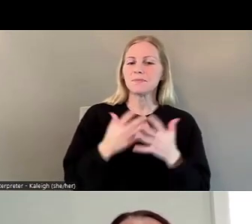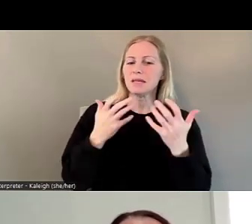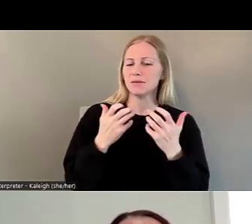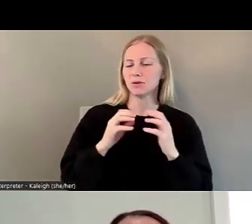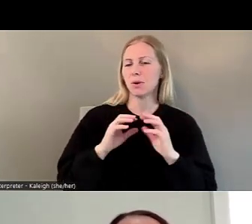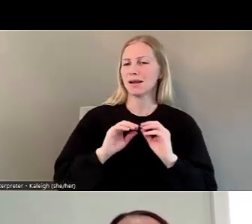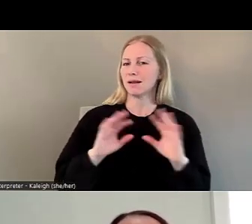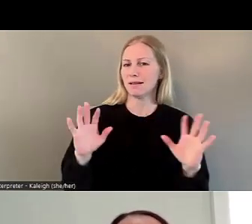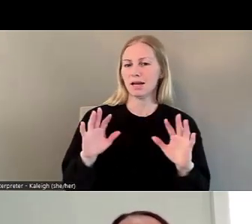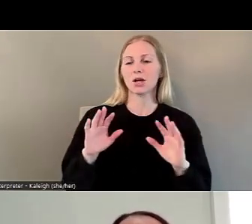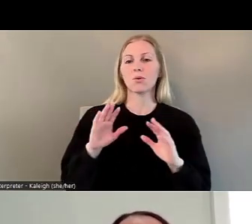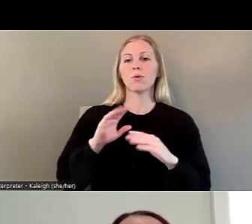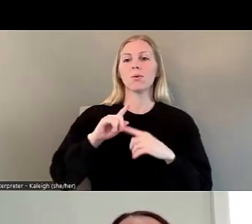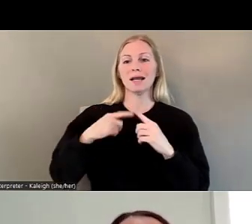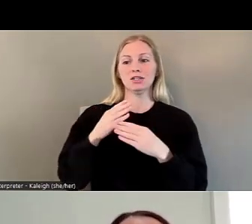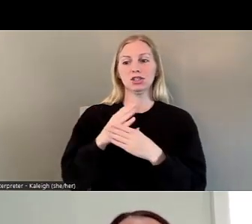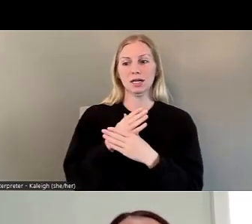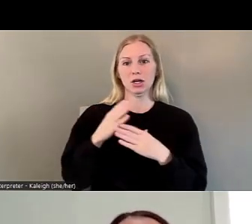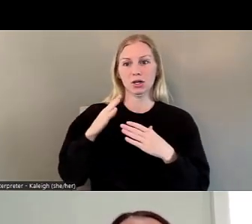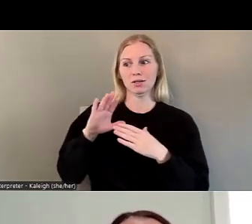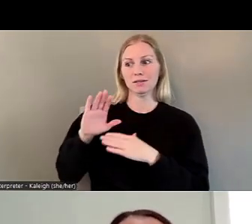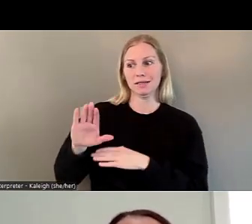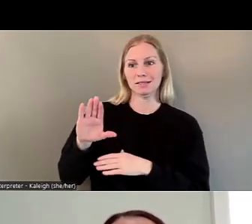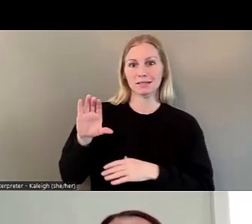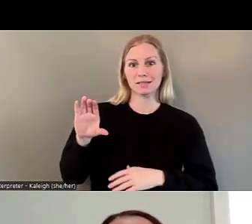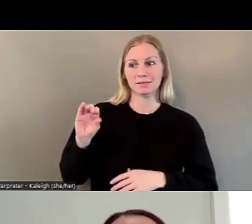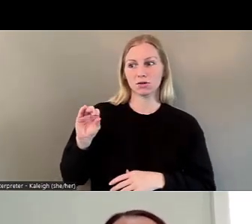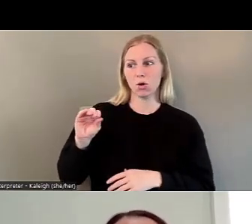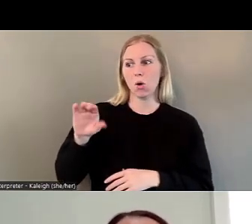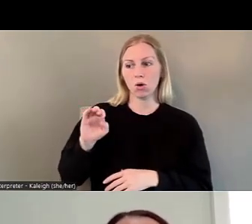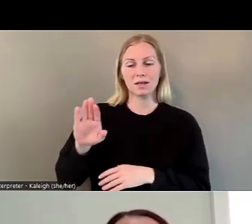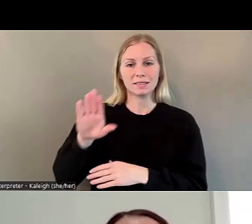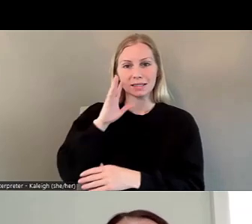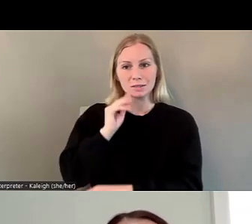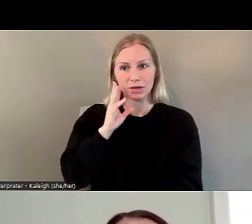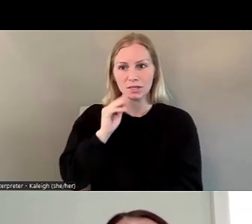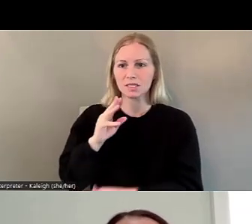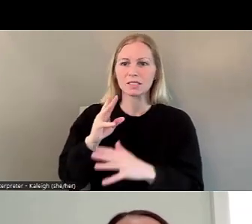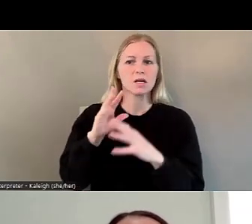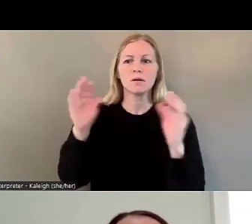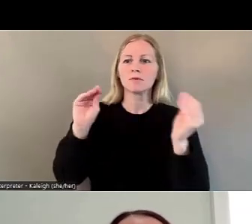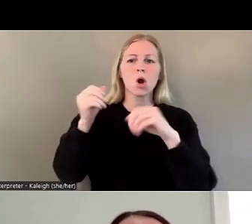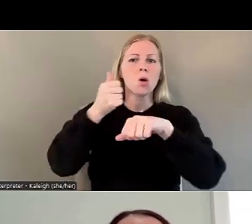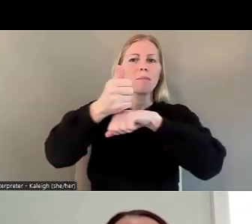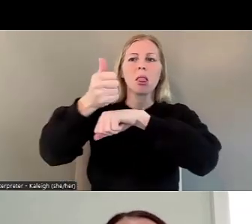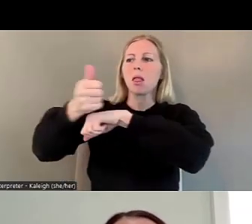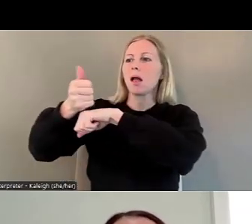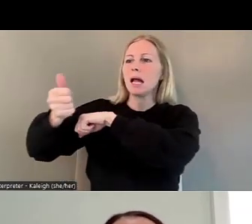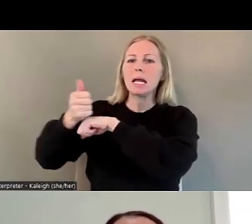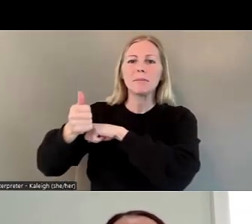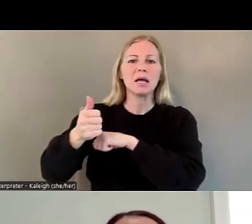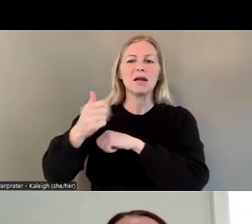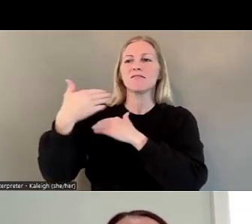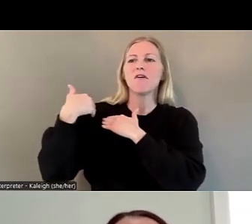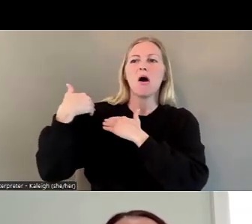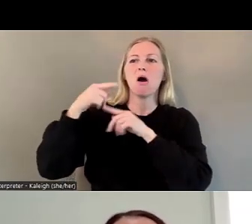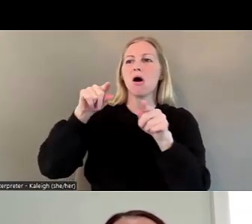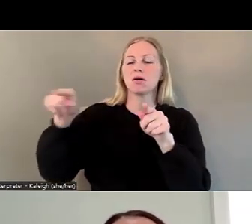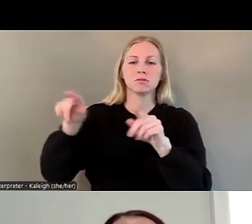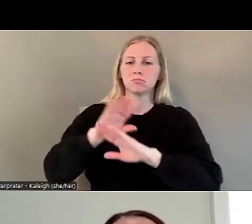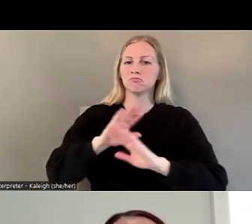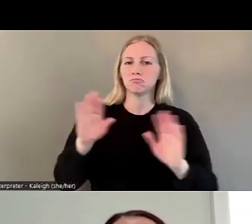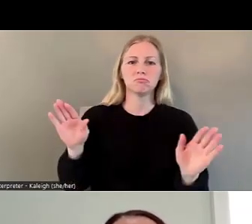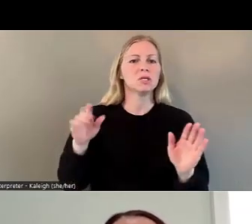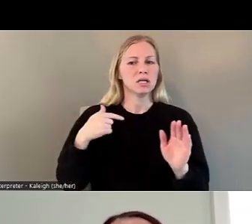when I share Cole's experiences, that I'm not placing any blame or assigning any fault. I wholeheartedly believe that if